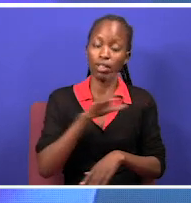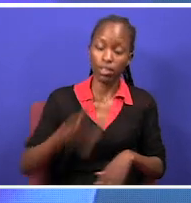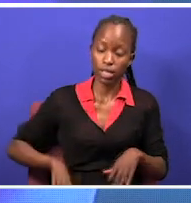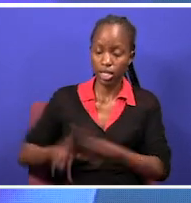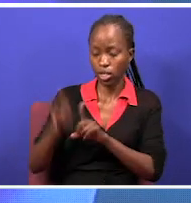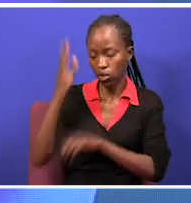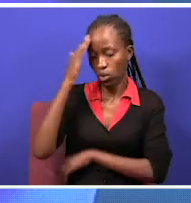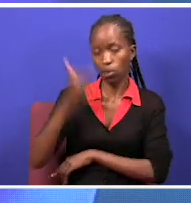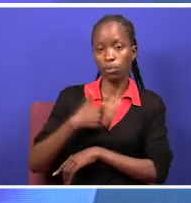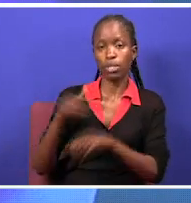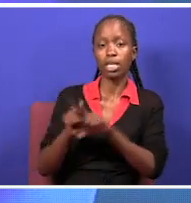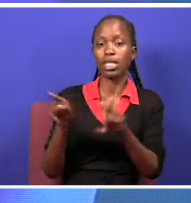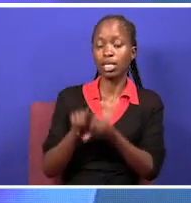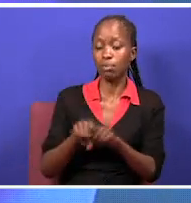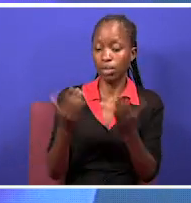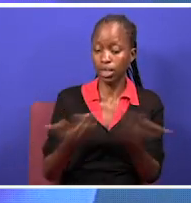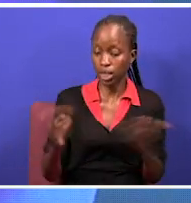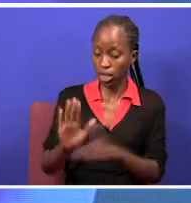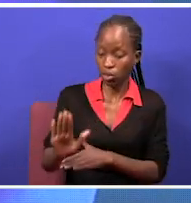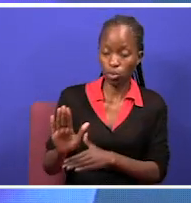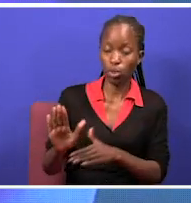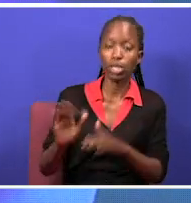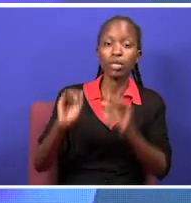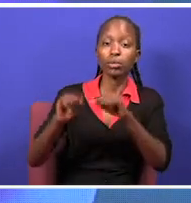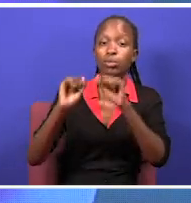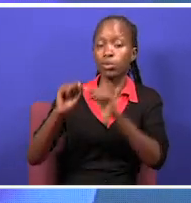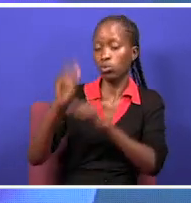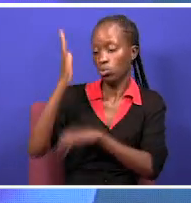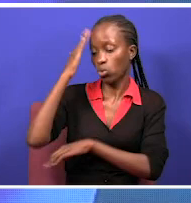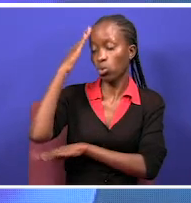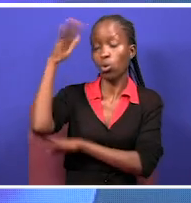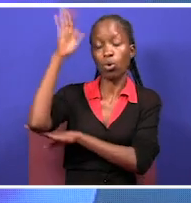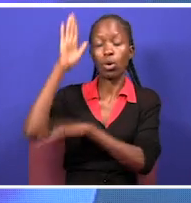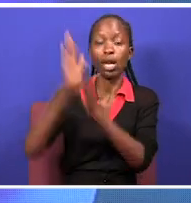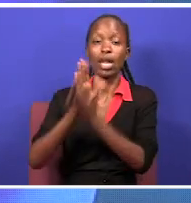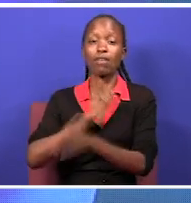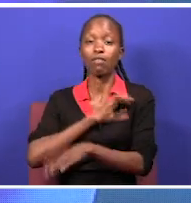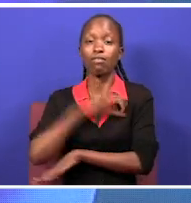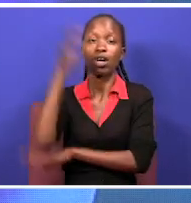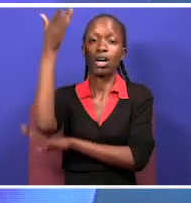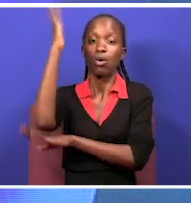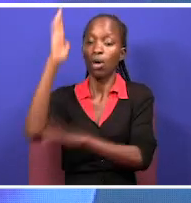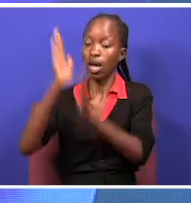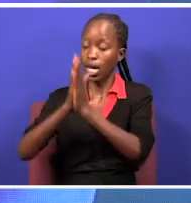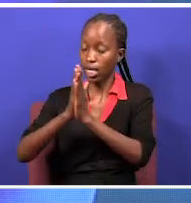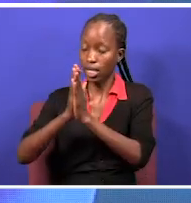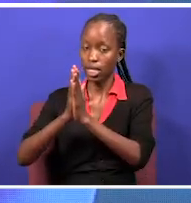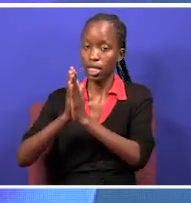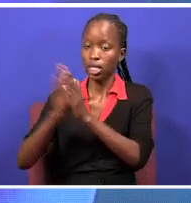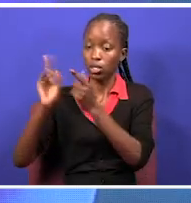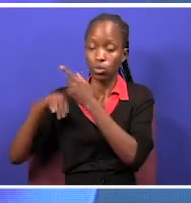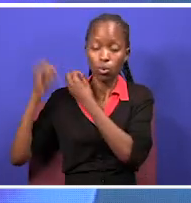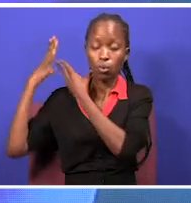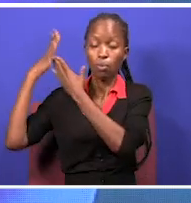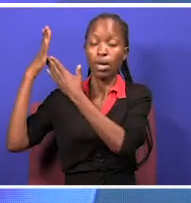me, they too will come to know me and to fear me and to walk in my